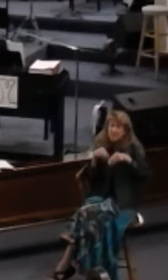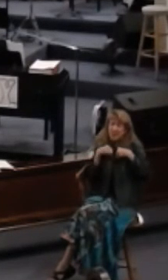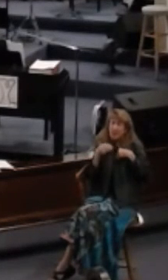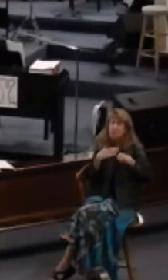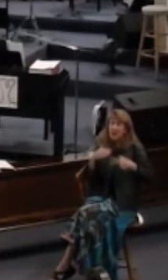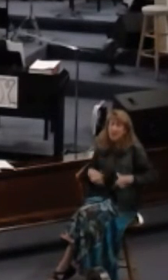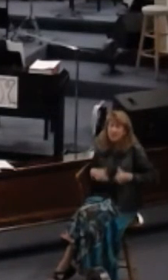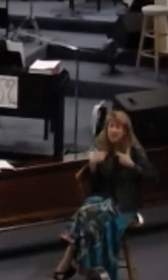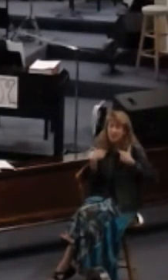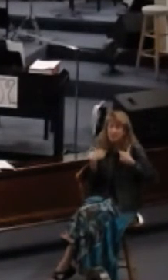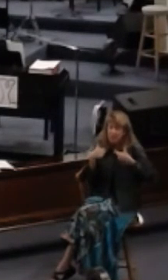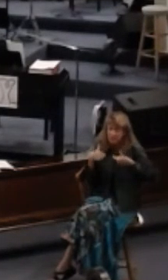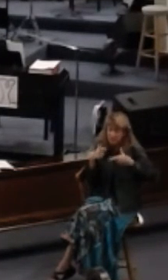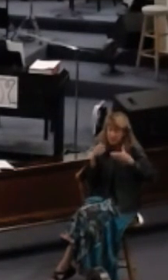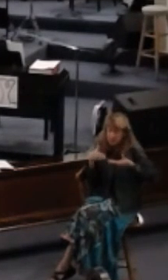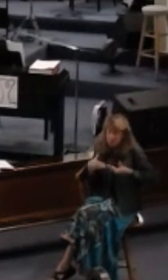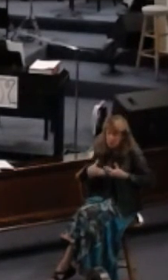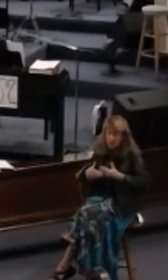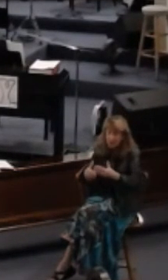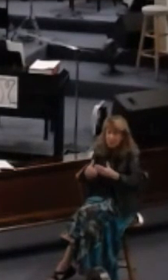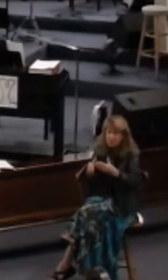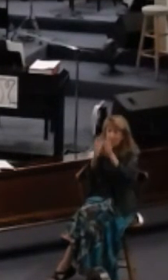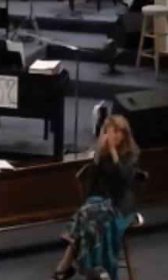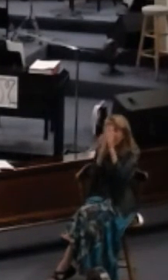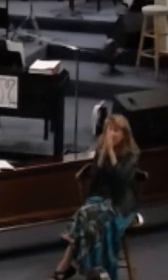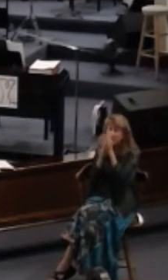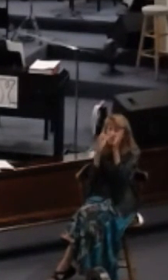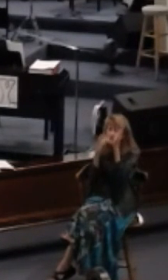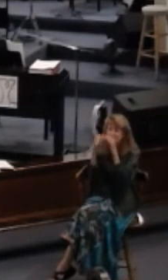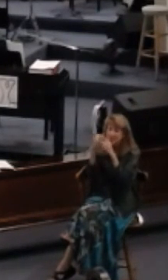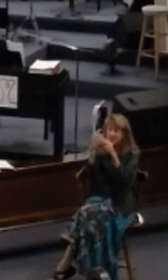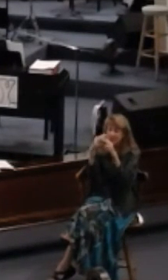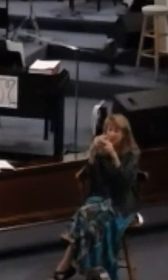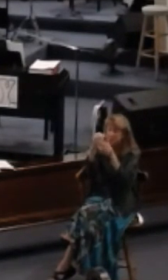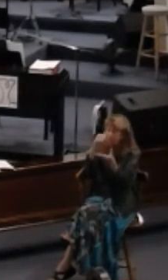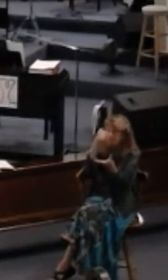life and let it be. I ask this in Jesus' name. Amen.